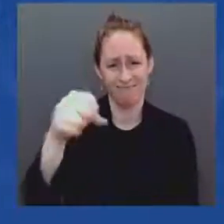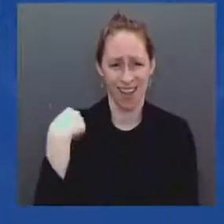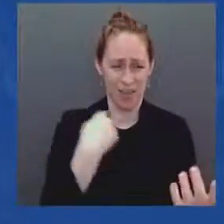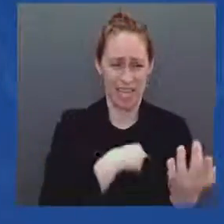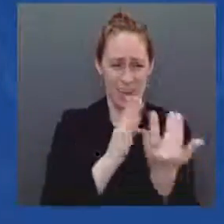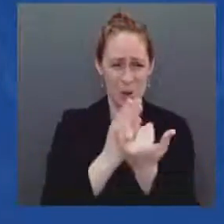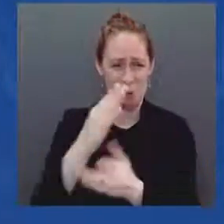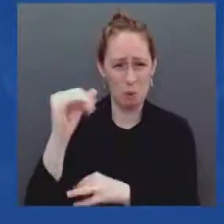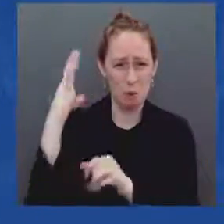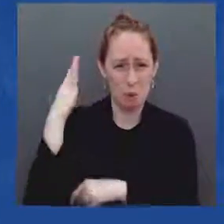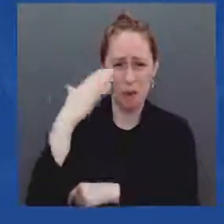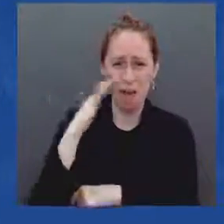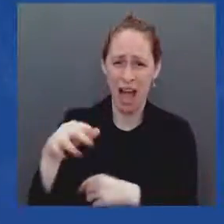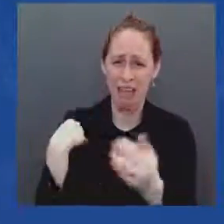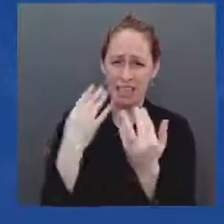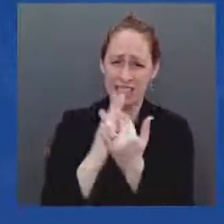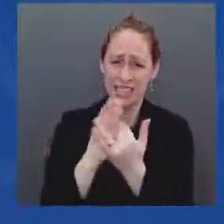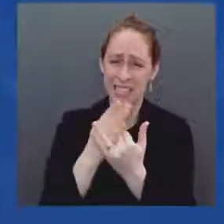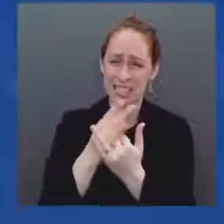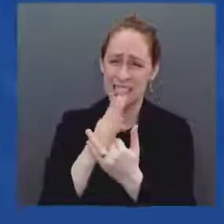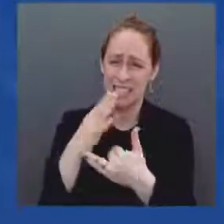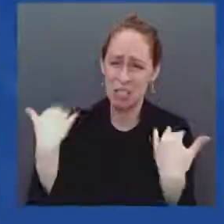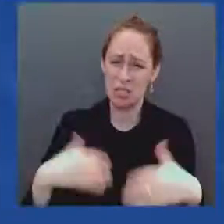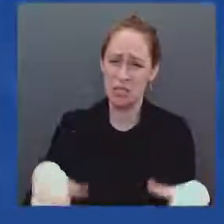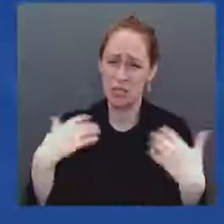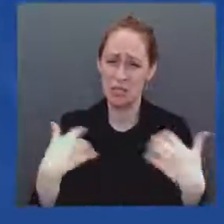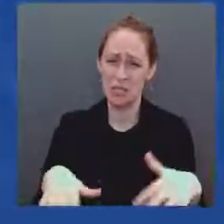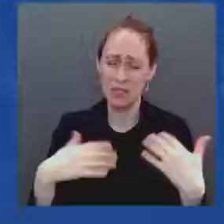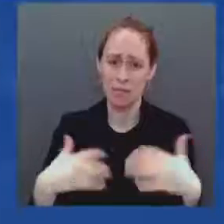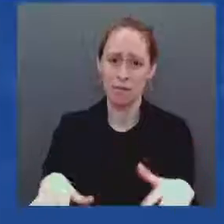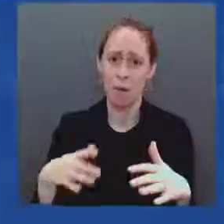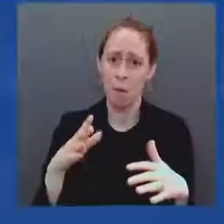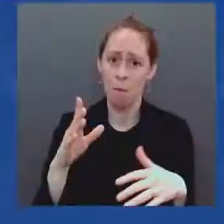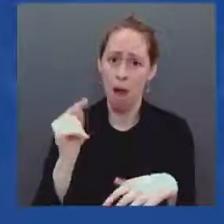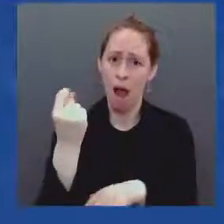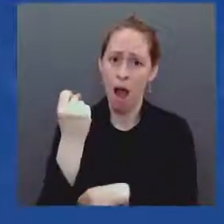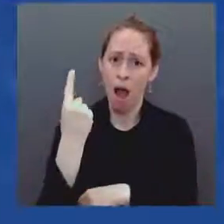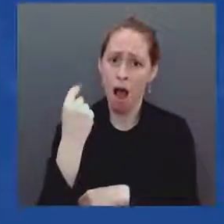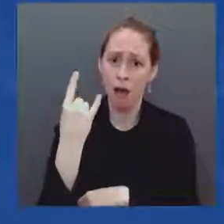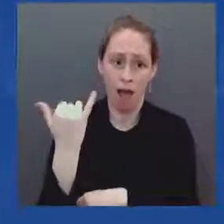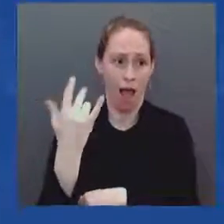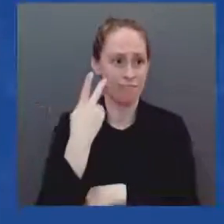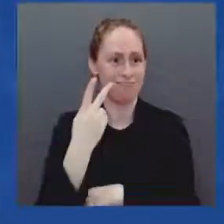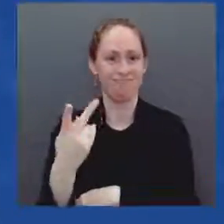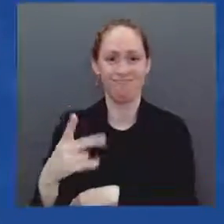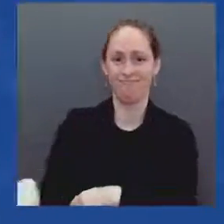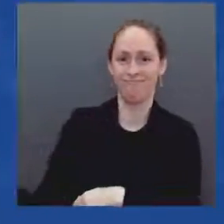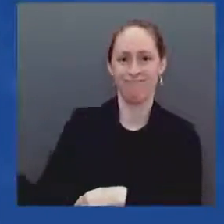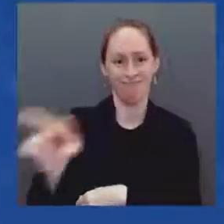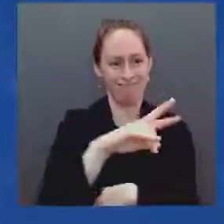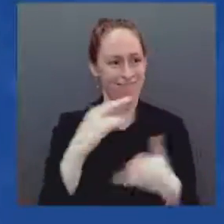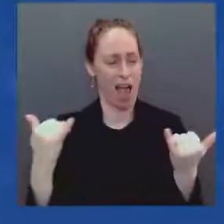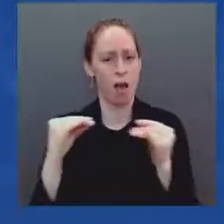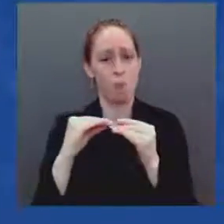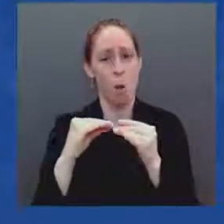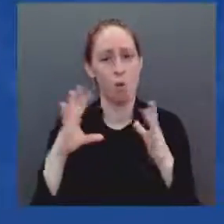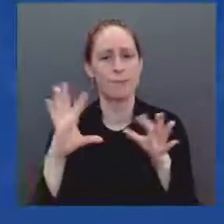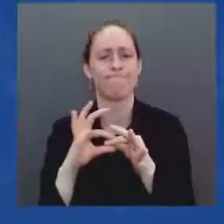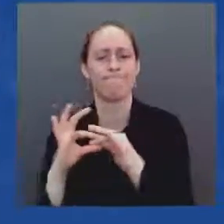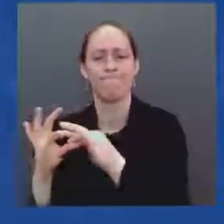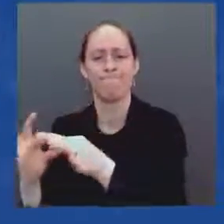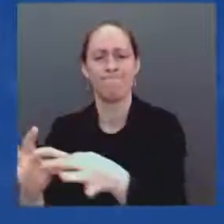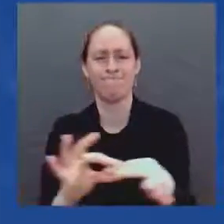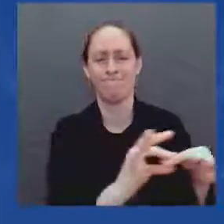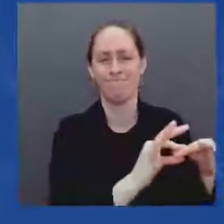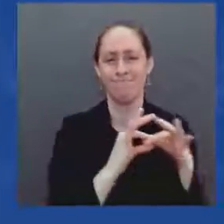had a crisis, we've come out, we've been stronger. And I think that's where we are again. And I think we have a chance